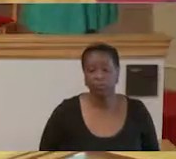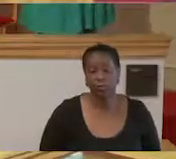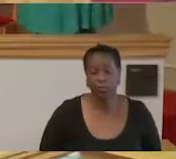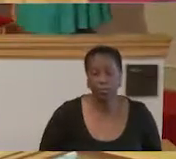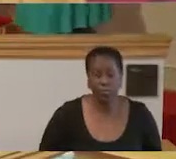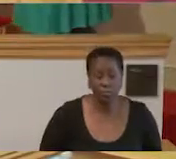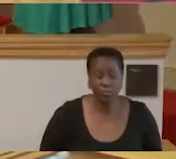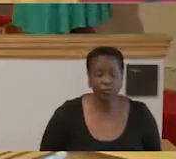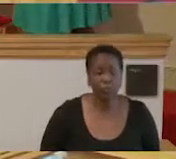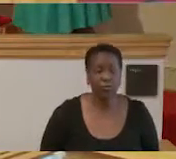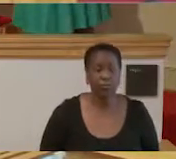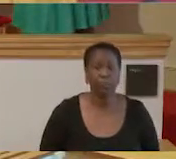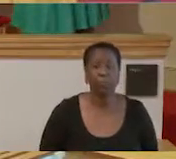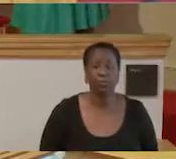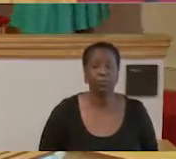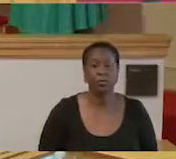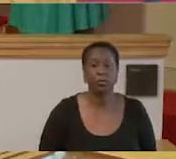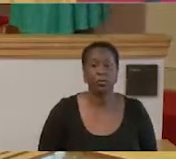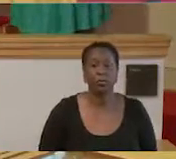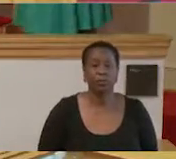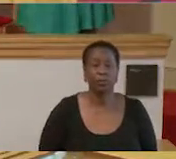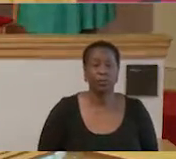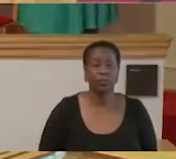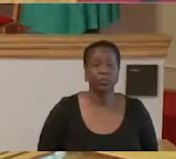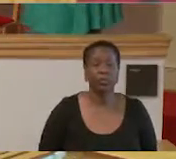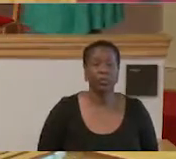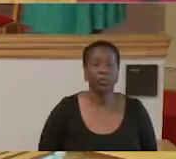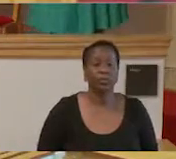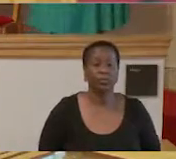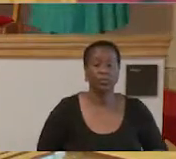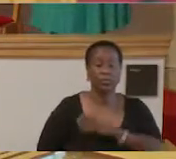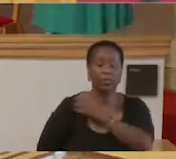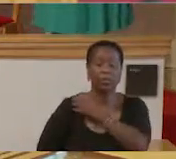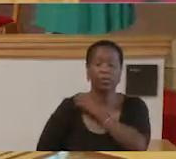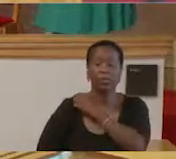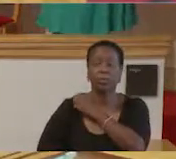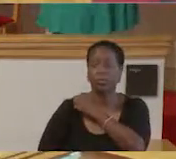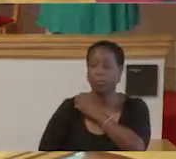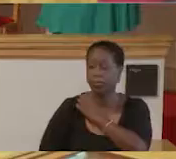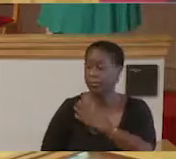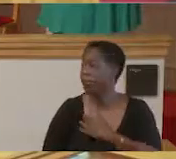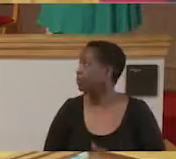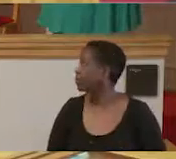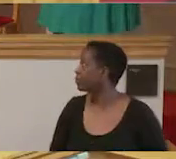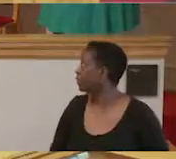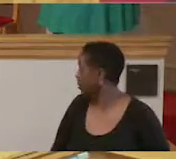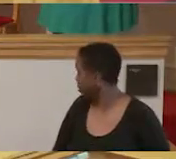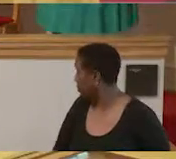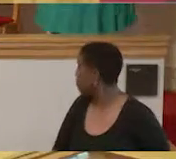There's none like you, Jesus. None like you, Lord. Hallelujah.